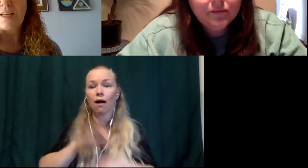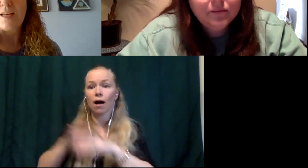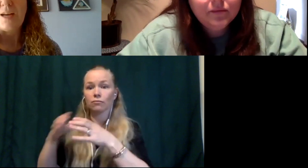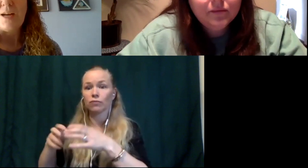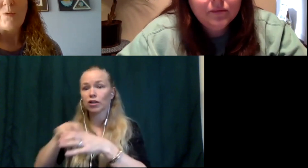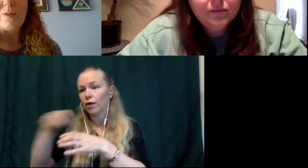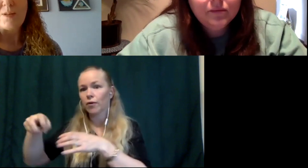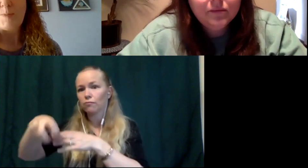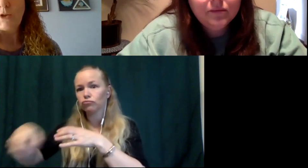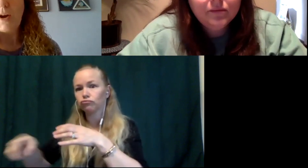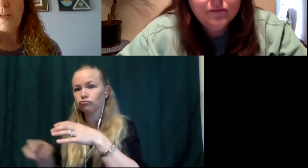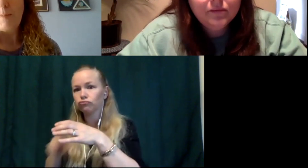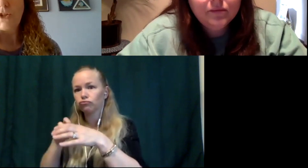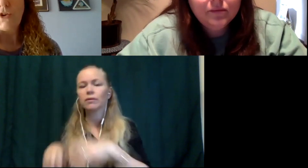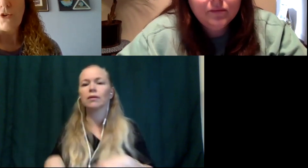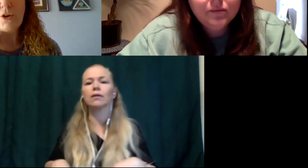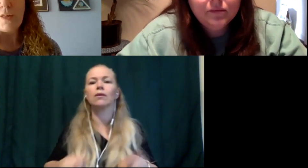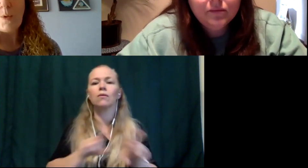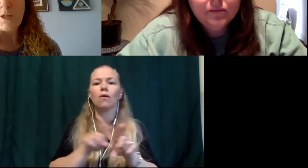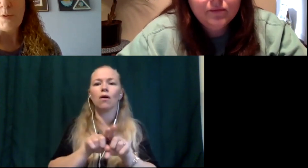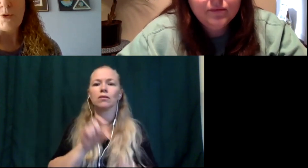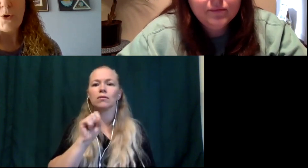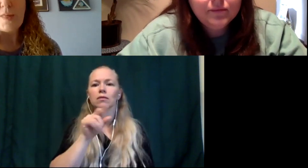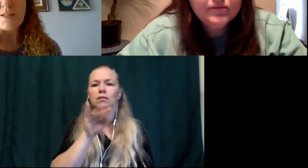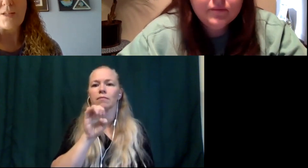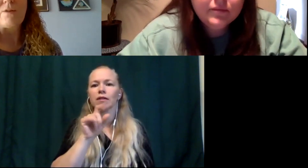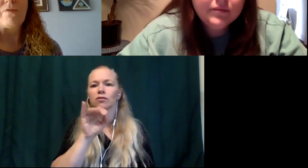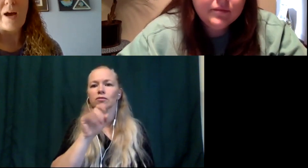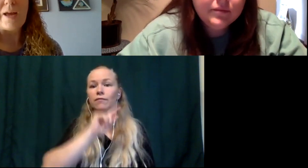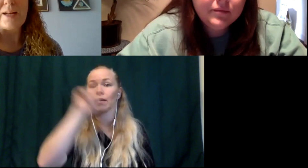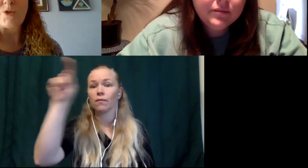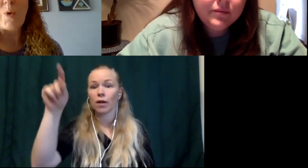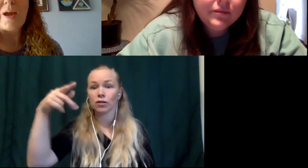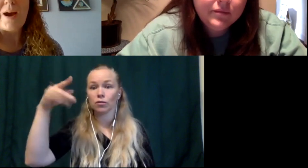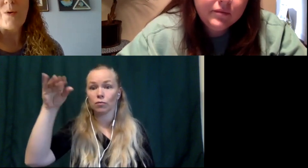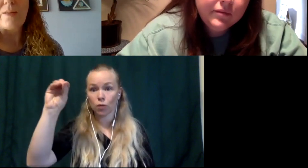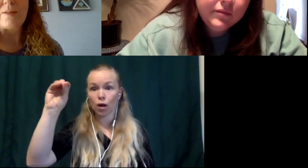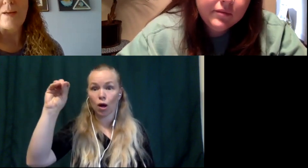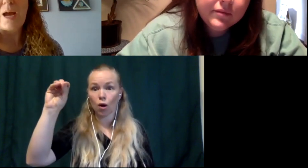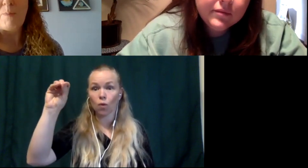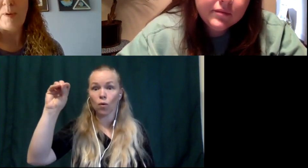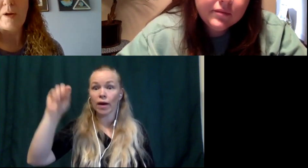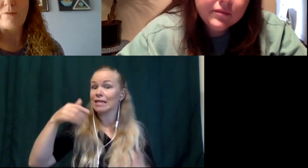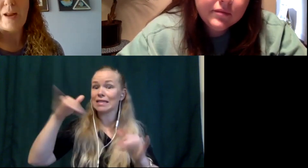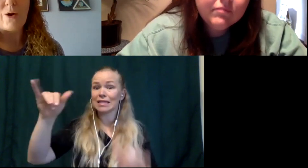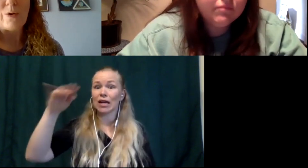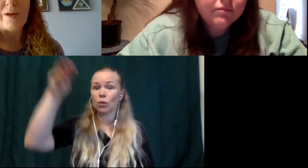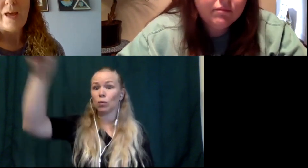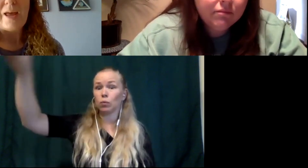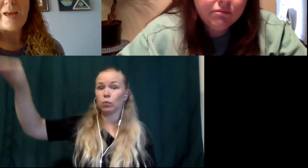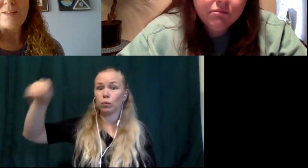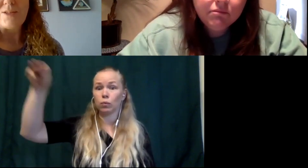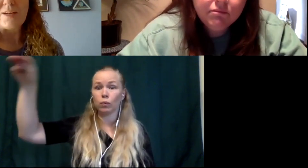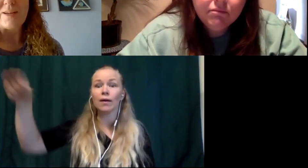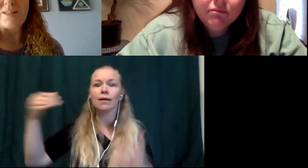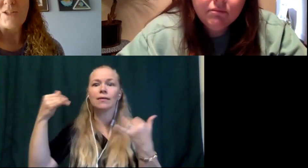Curiosity, the spacecraft that I mentioned earlier that went to Pluto, that's still flying, and it's way out into the Kuiper Belt now,